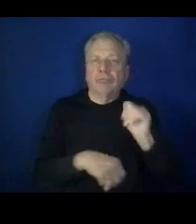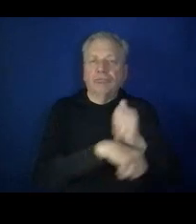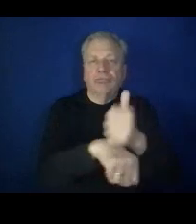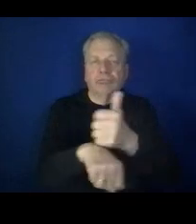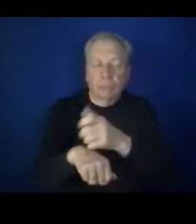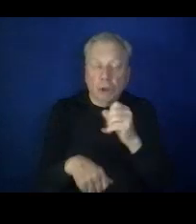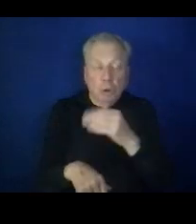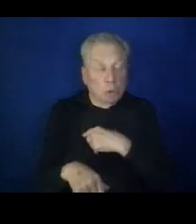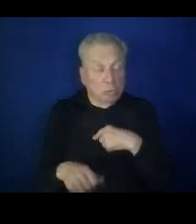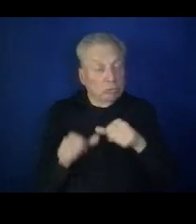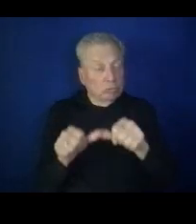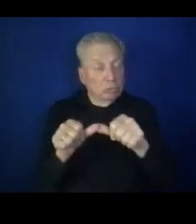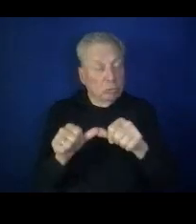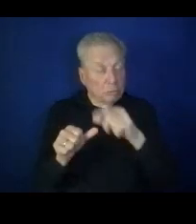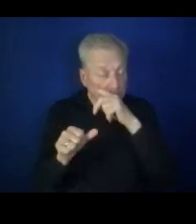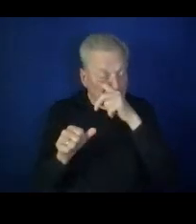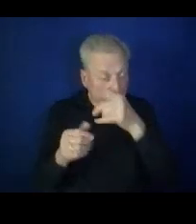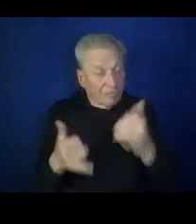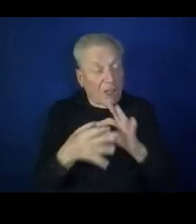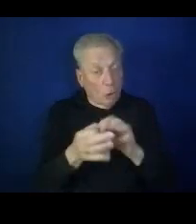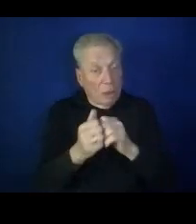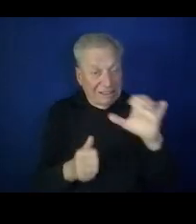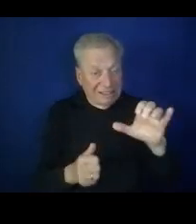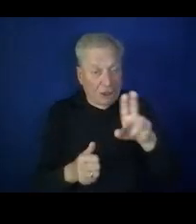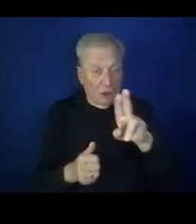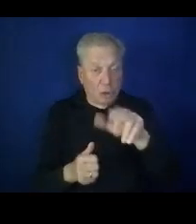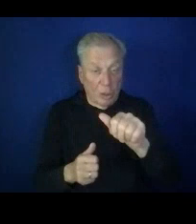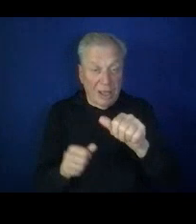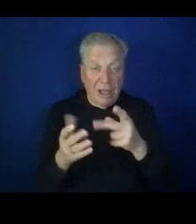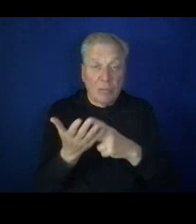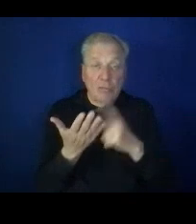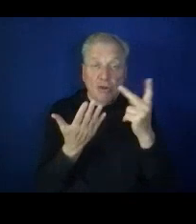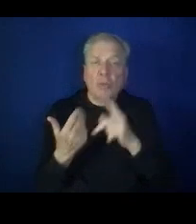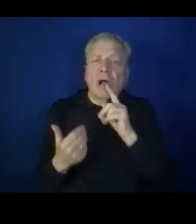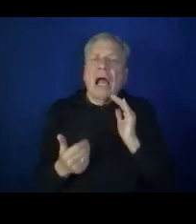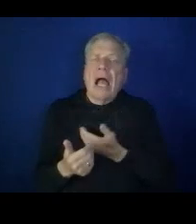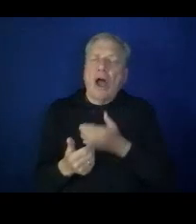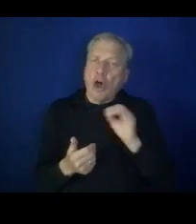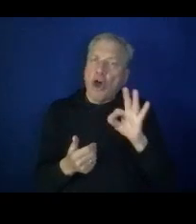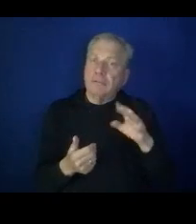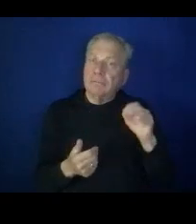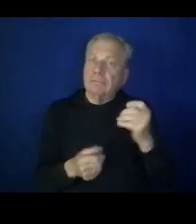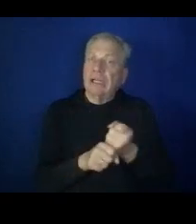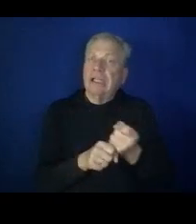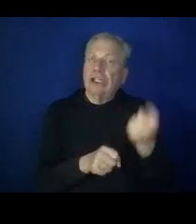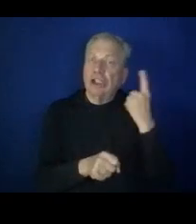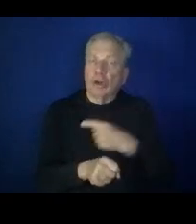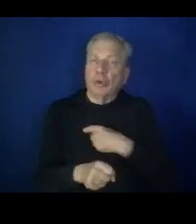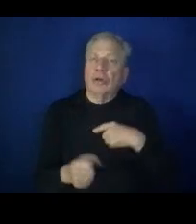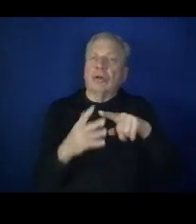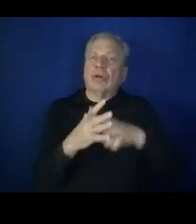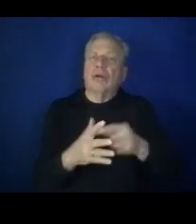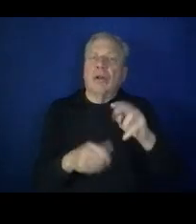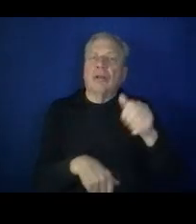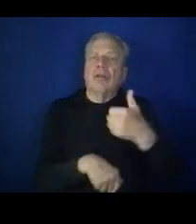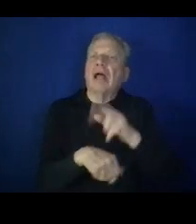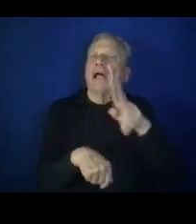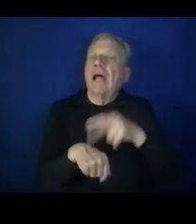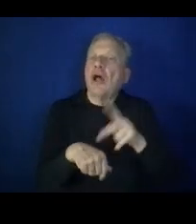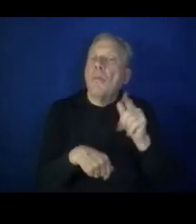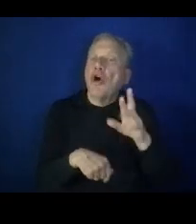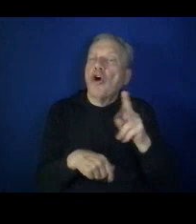So in regards to the CUA program, this last year, our office implemented the National Park